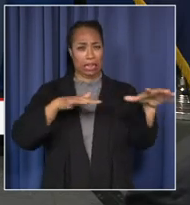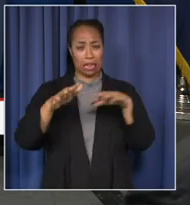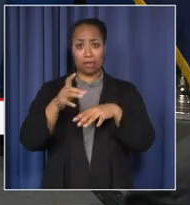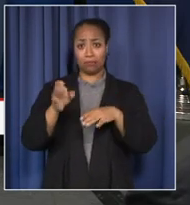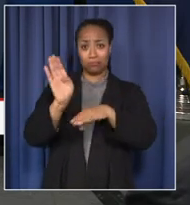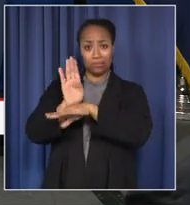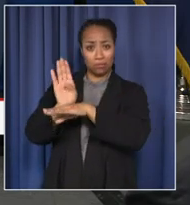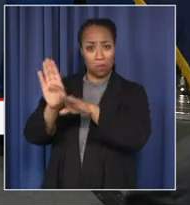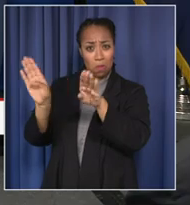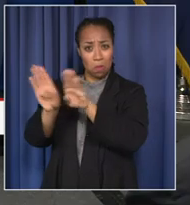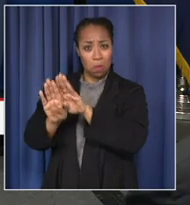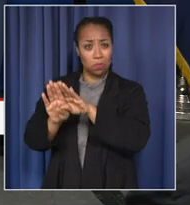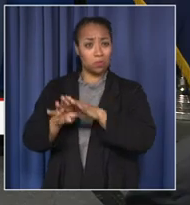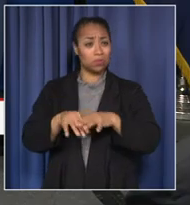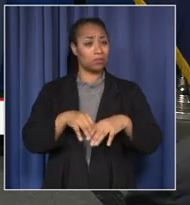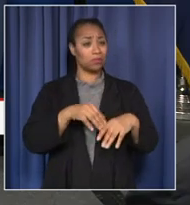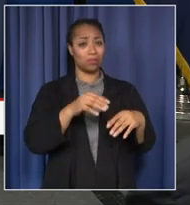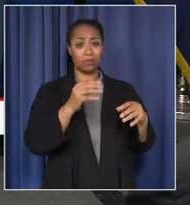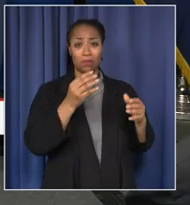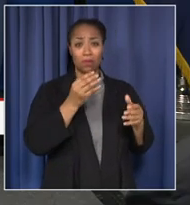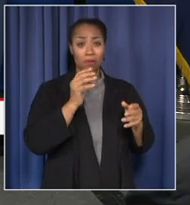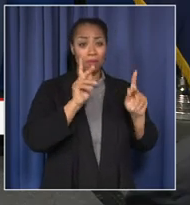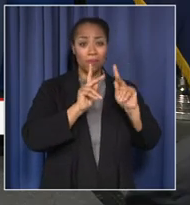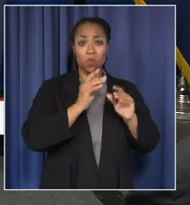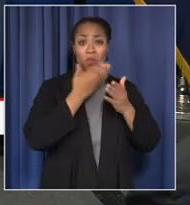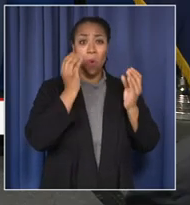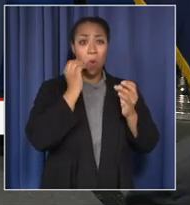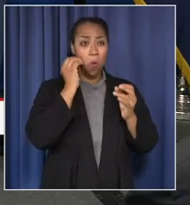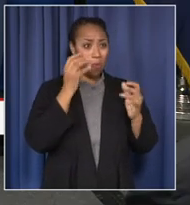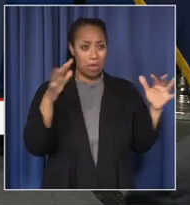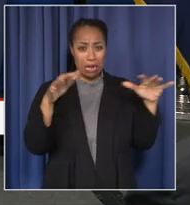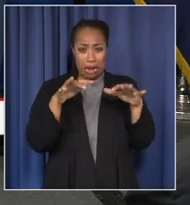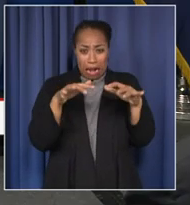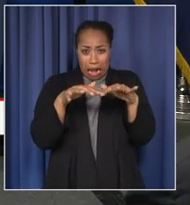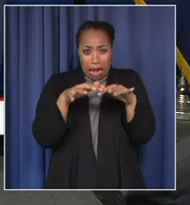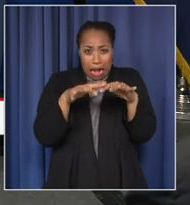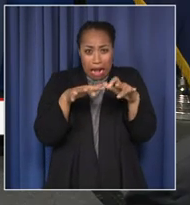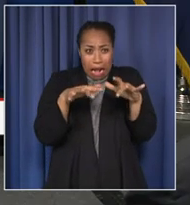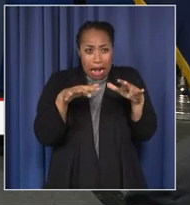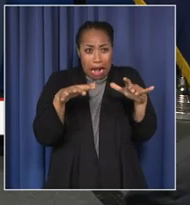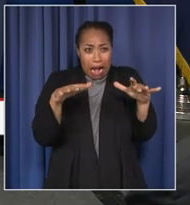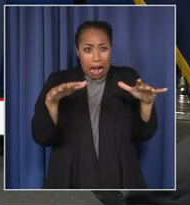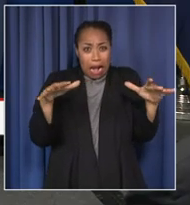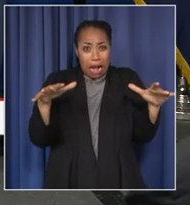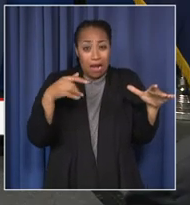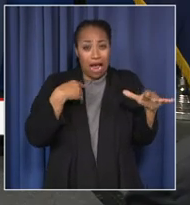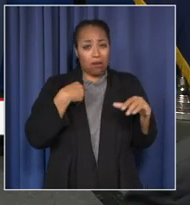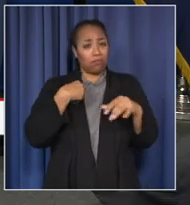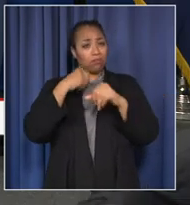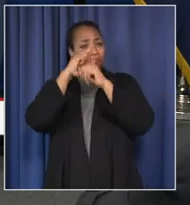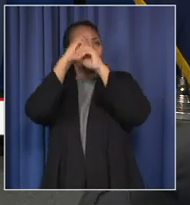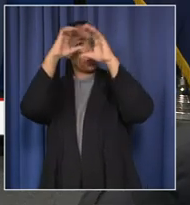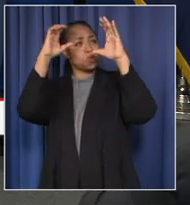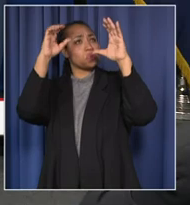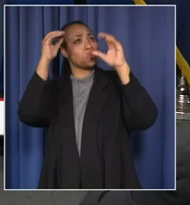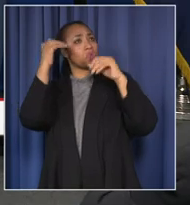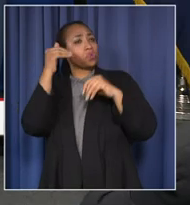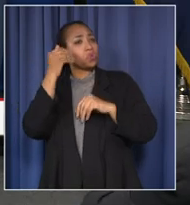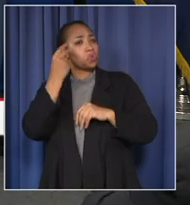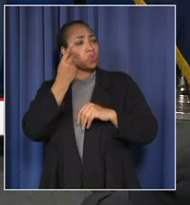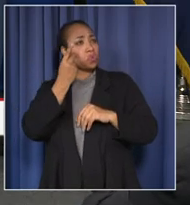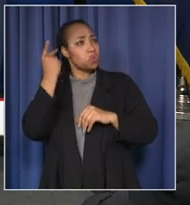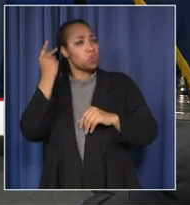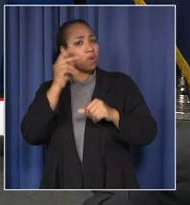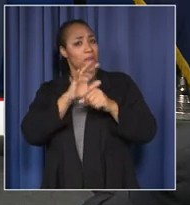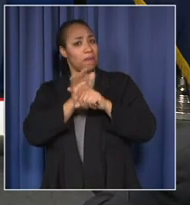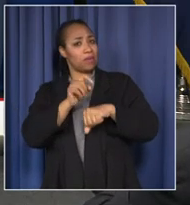so I wanted to make clear that the Washington that he has returned to is